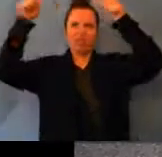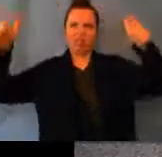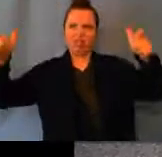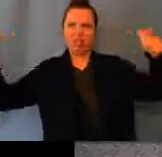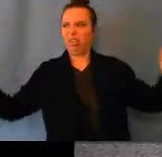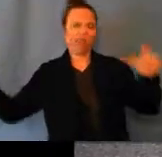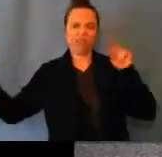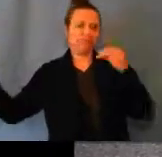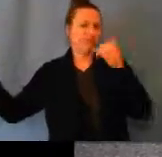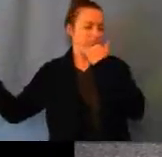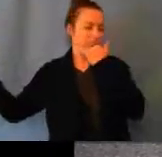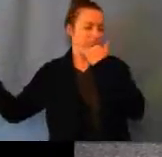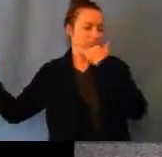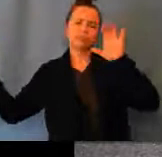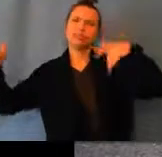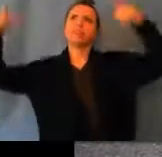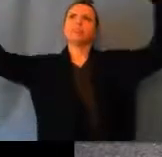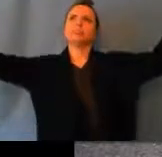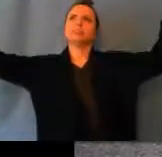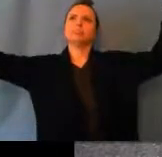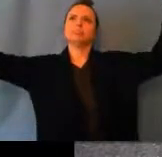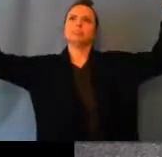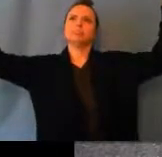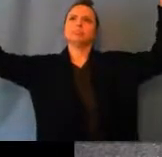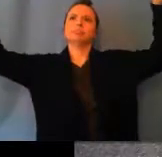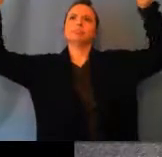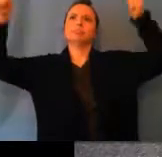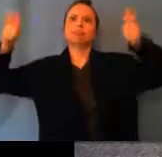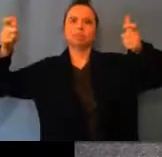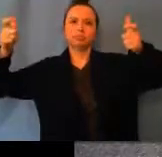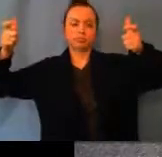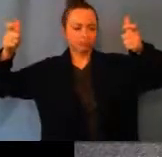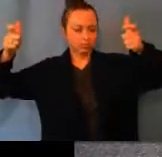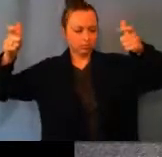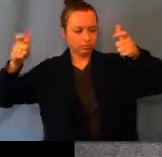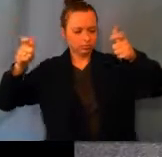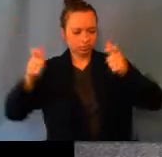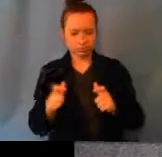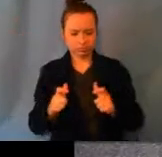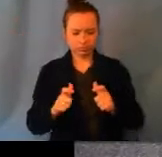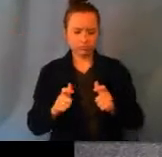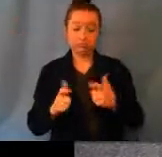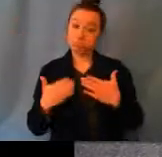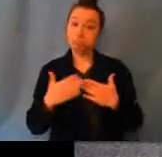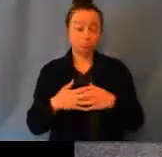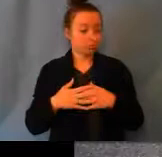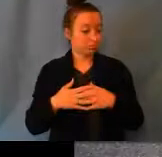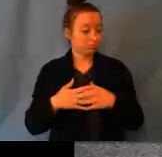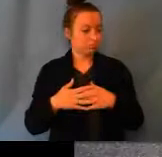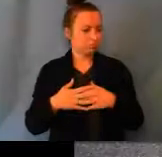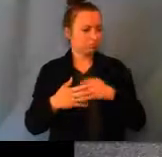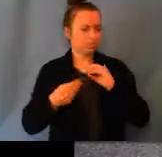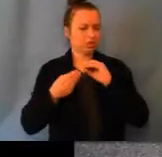on it. What about this one? That one stops. Then that one. So maybe.